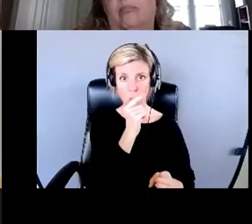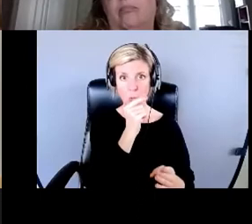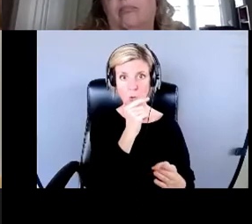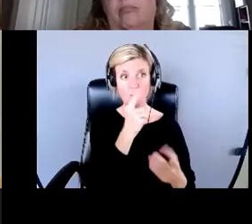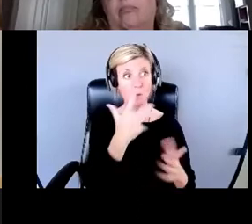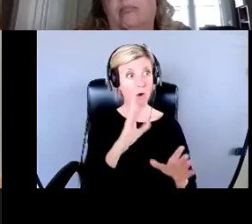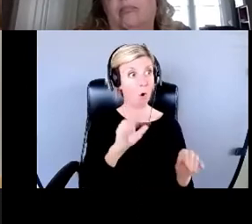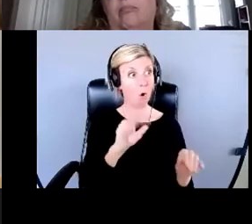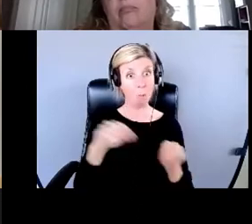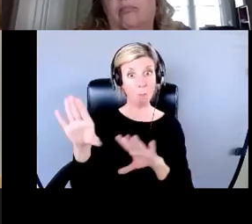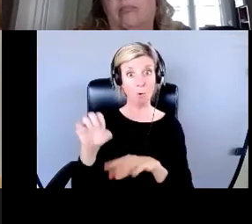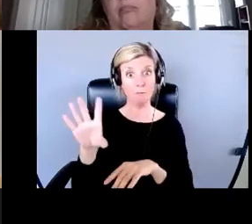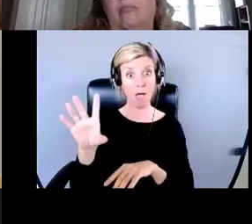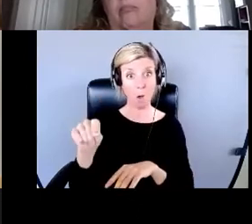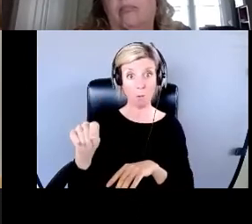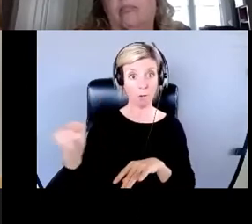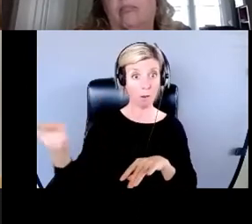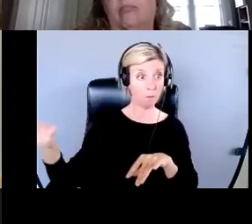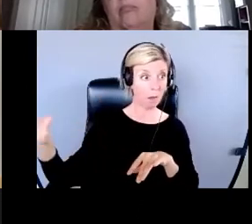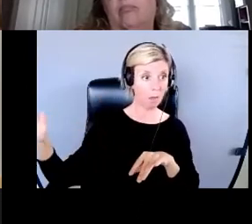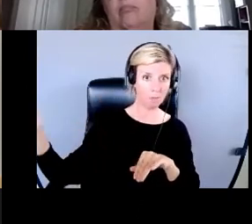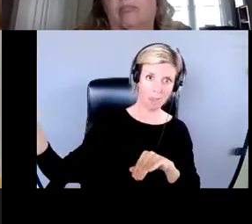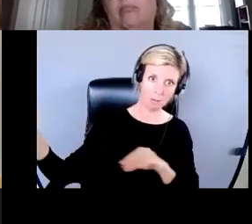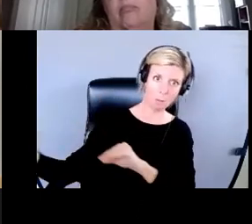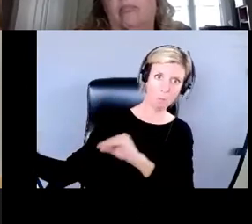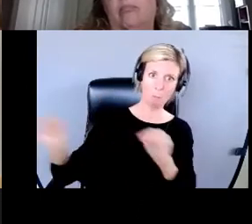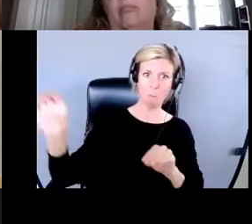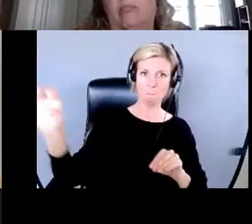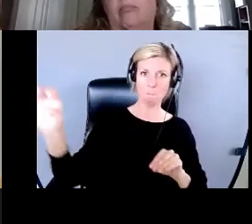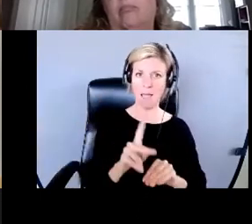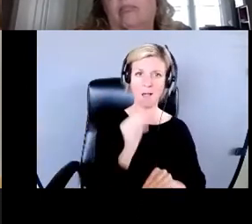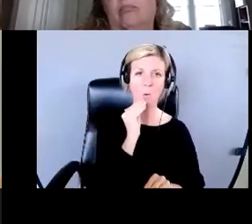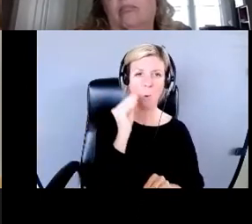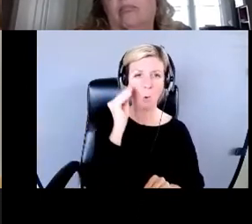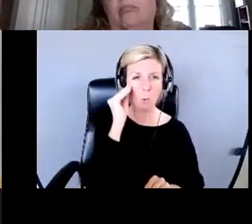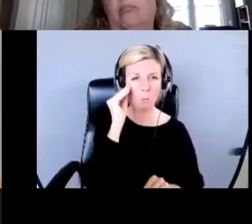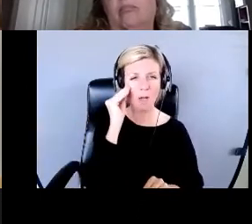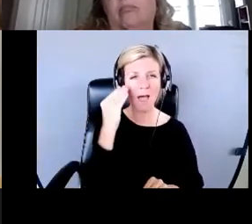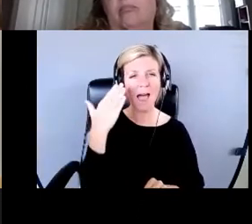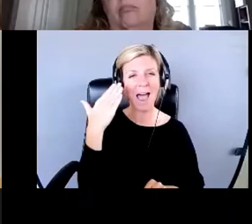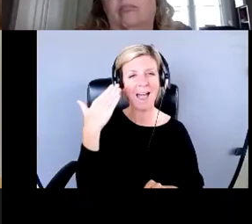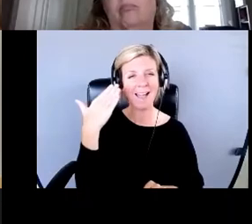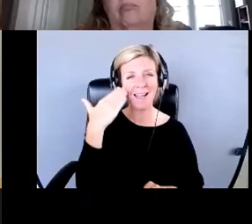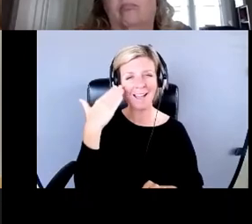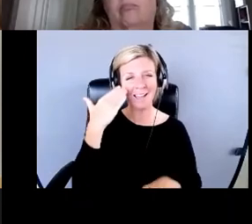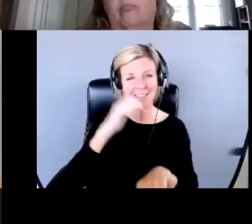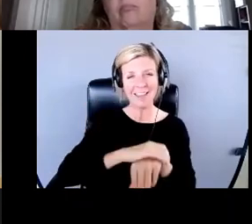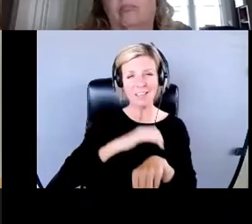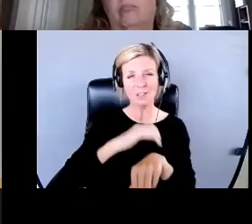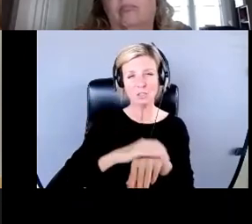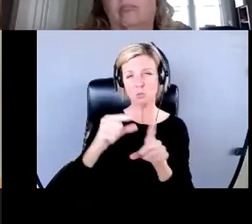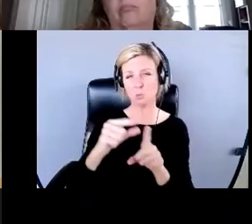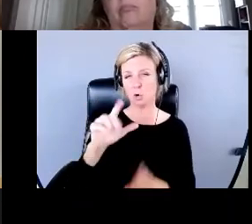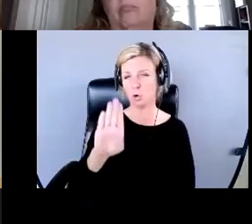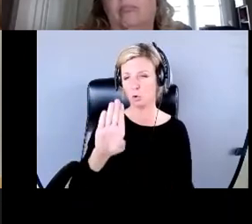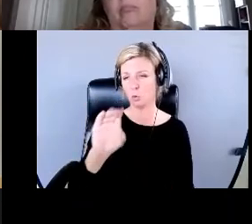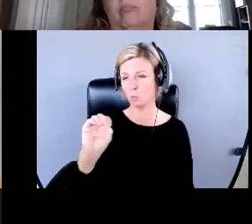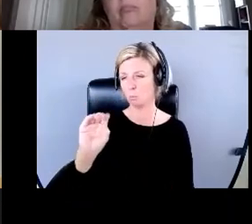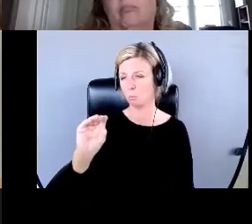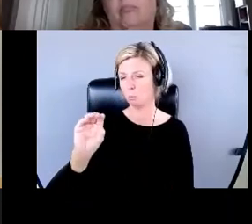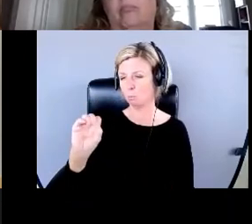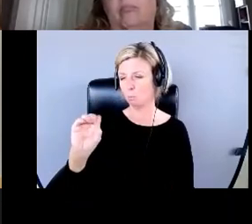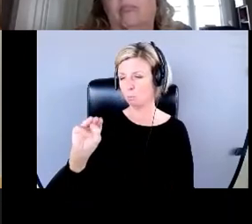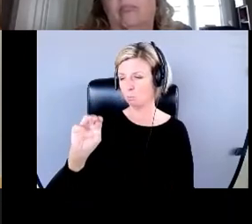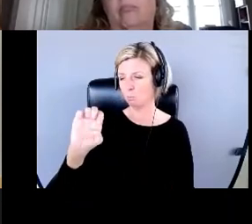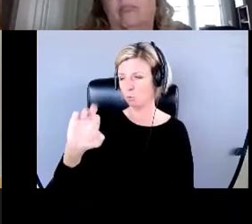home, and some of the literature might refer to it as like boomerang, whatever, but if you are the parent, it's not boomerang, you have